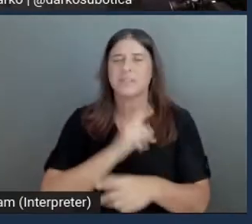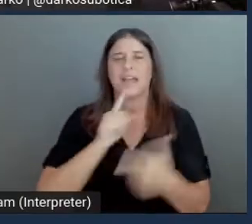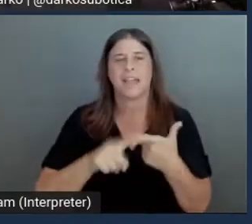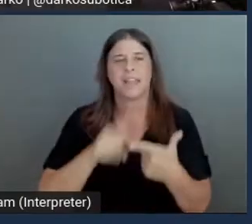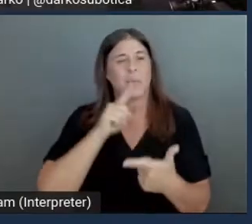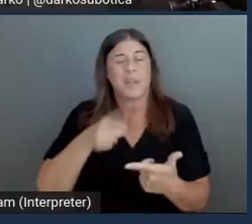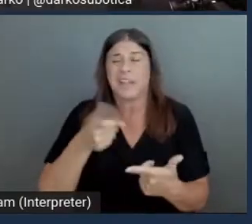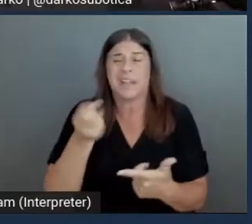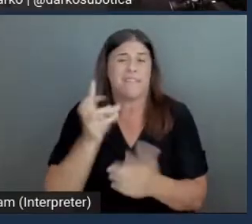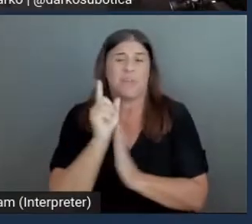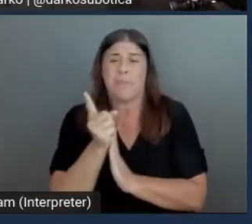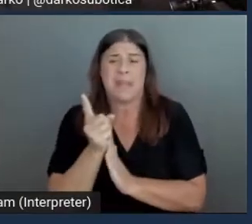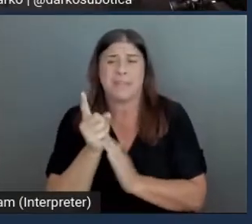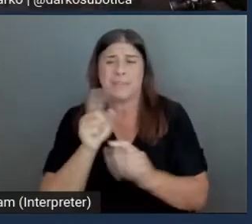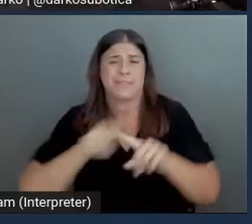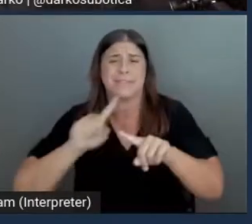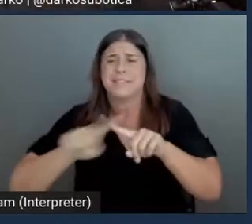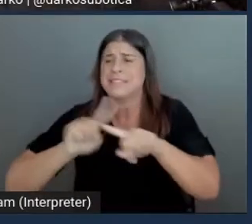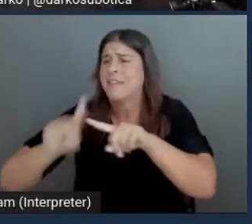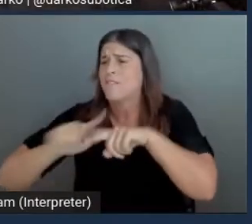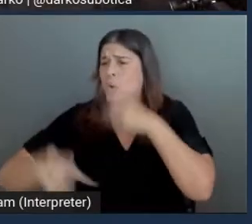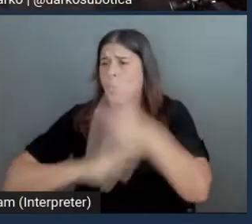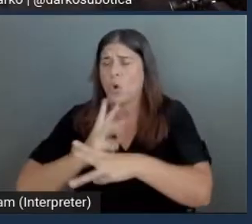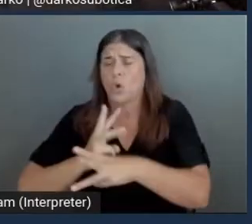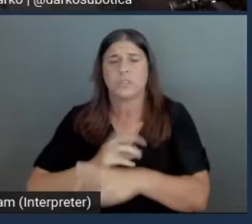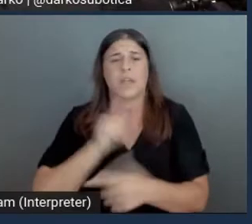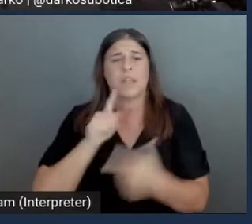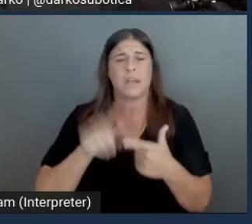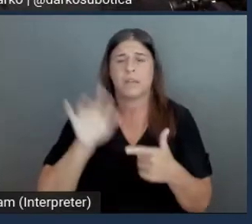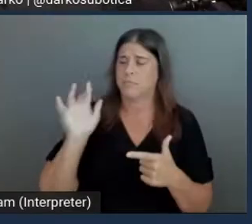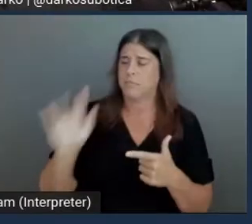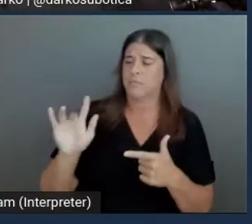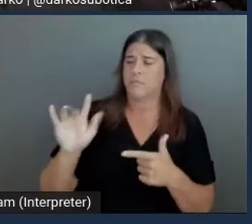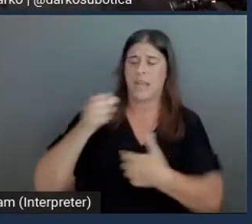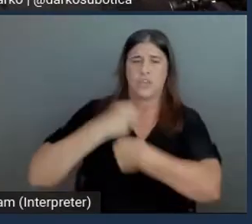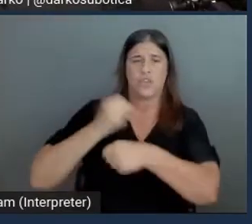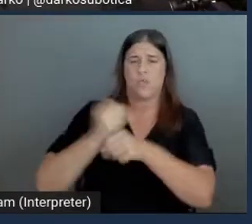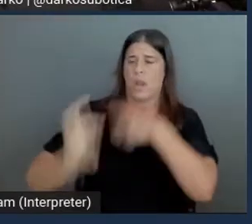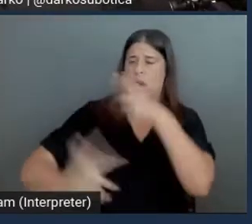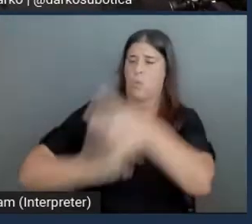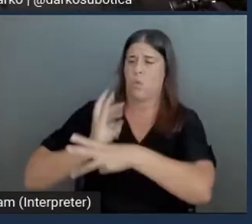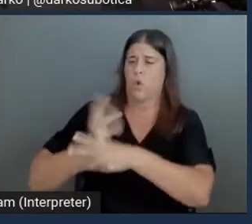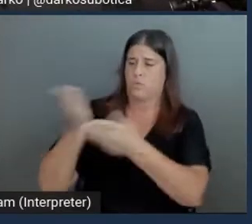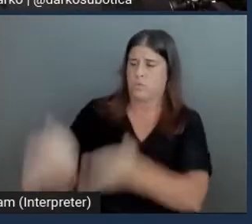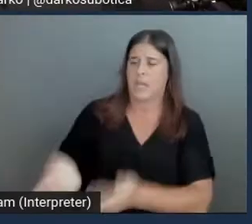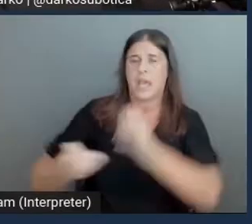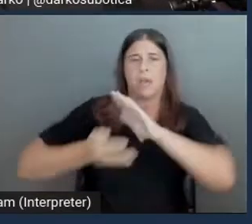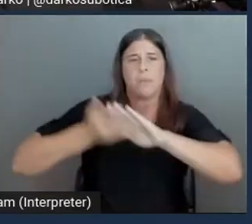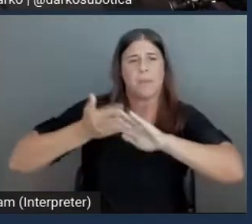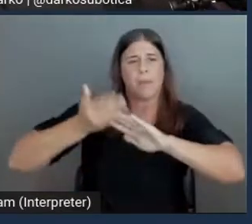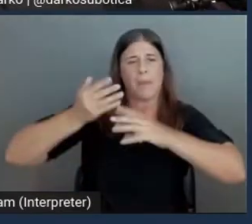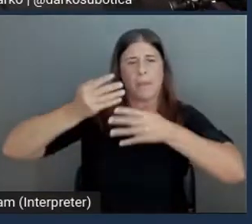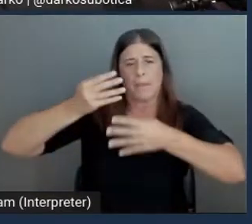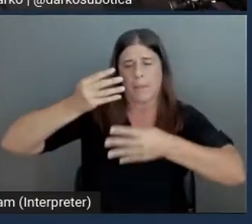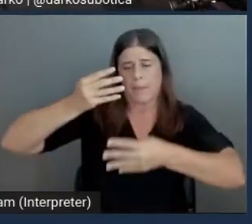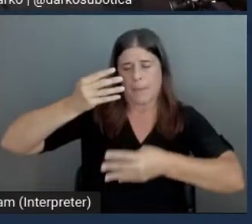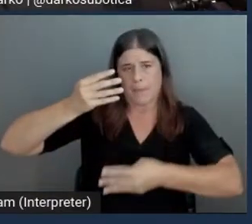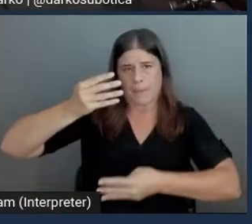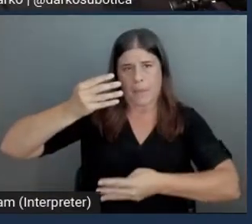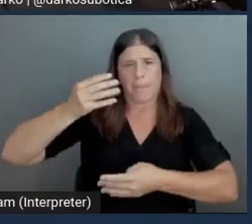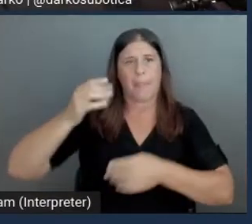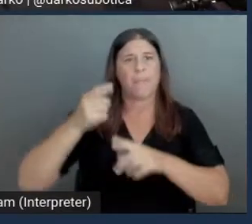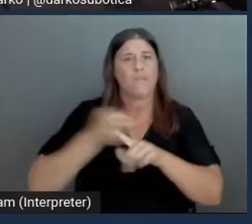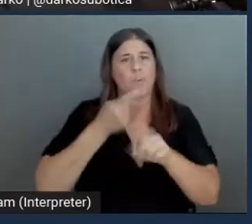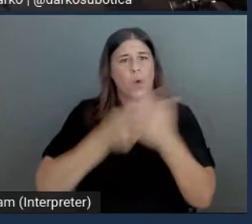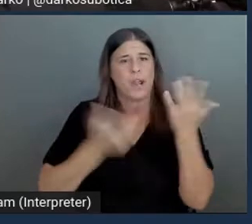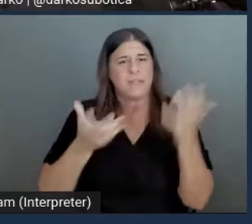couple of minutes. So as I hit the generated worlds, it's going to run things serverless in the backend, and